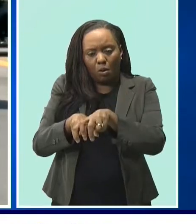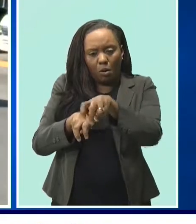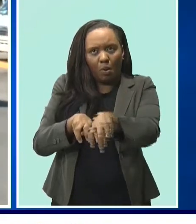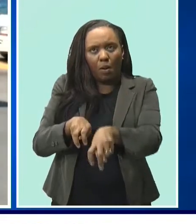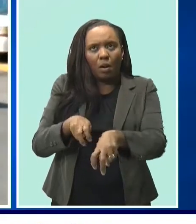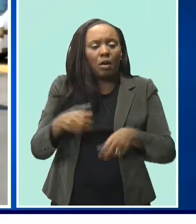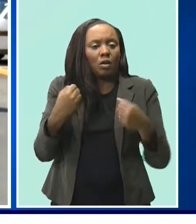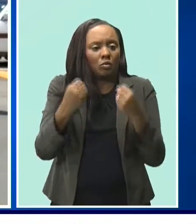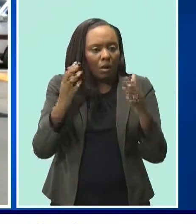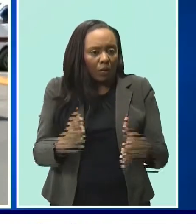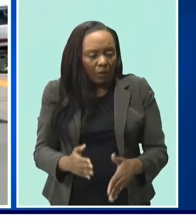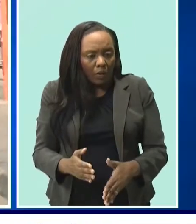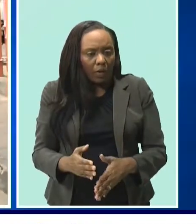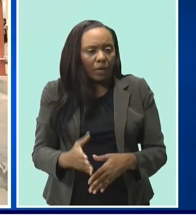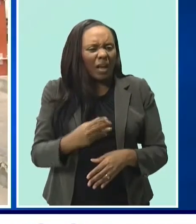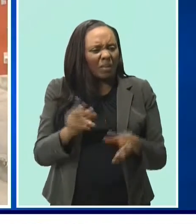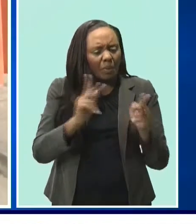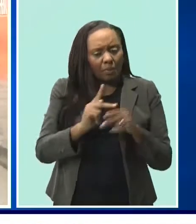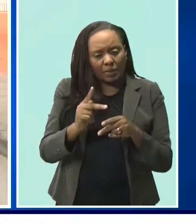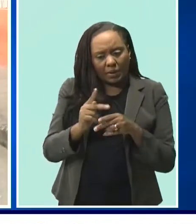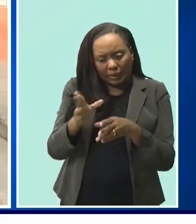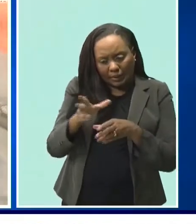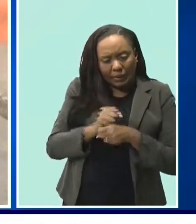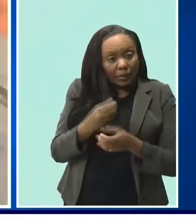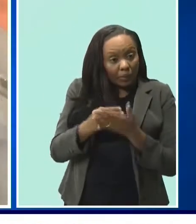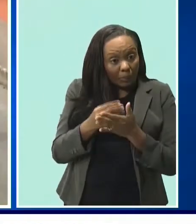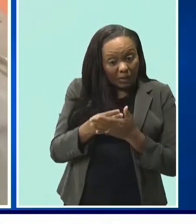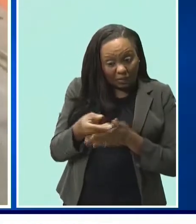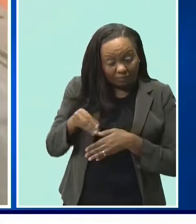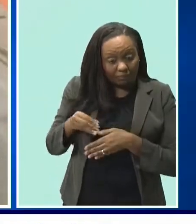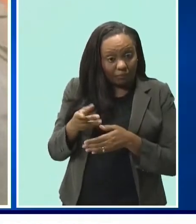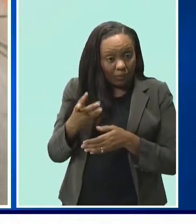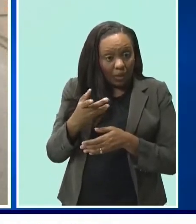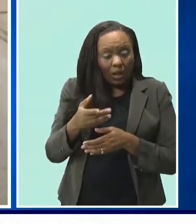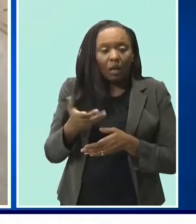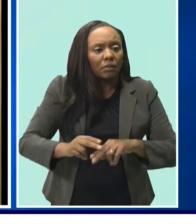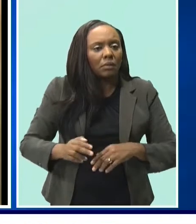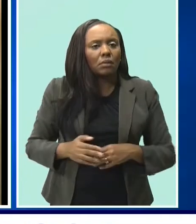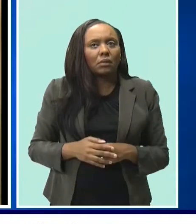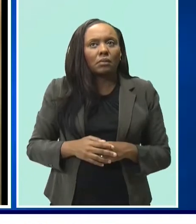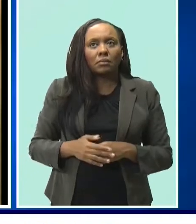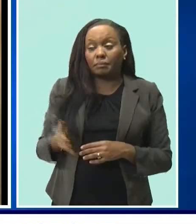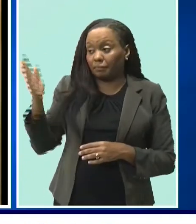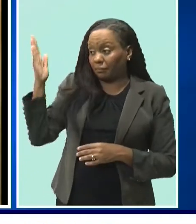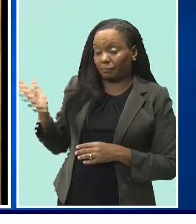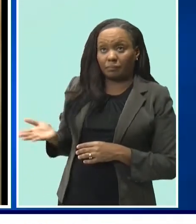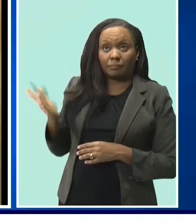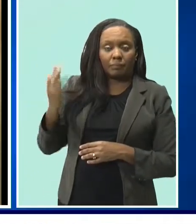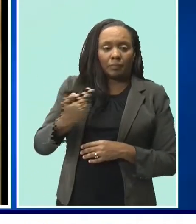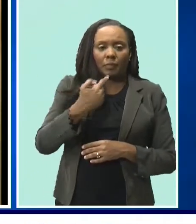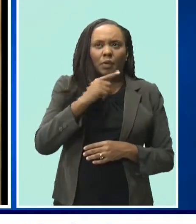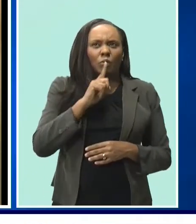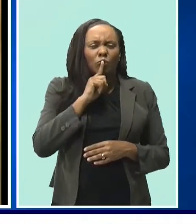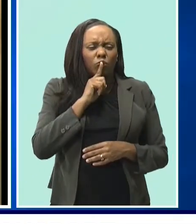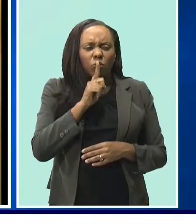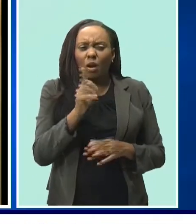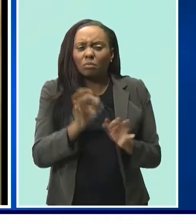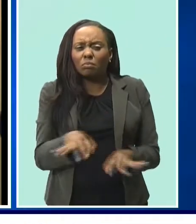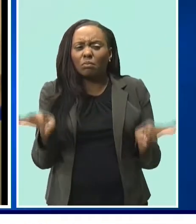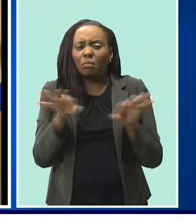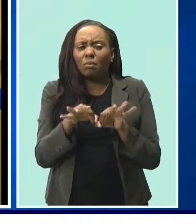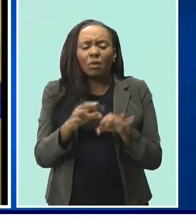responsible for administration and human resources matters in the force, and his colleague, Deputy Commissioner Erwin Boyce, is